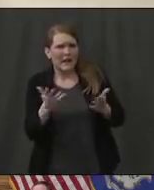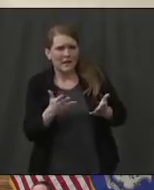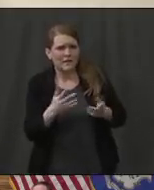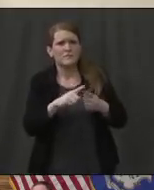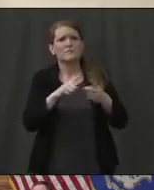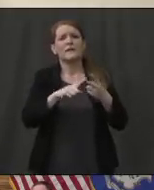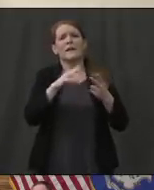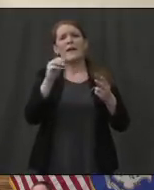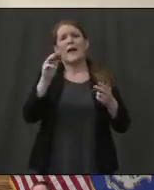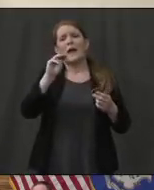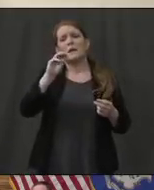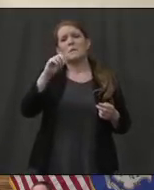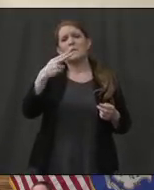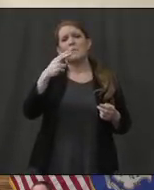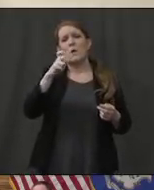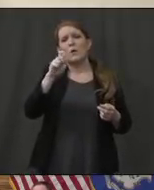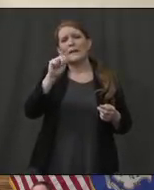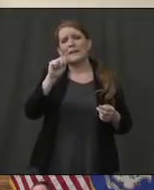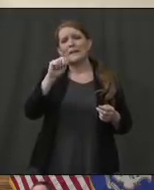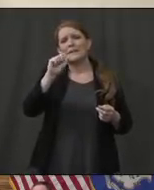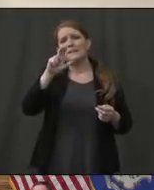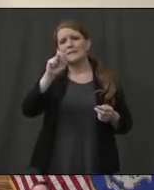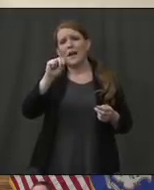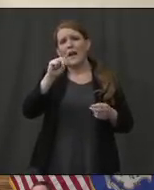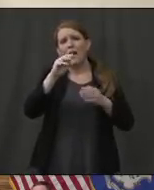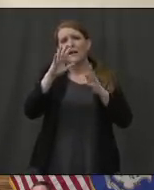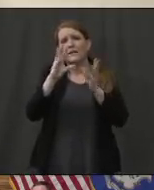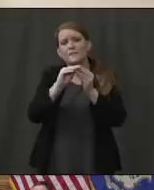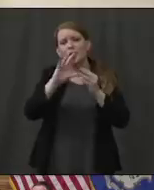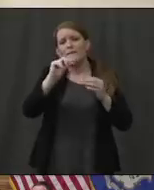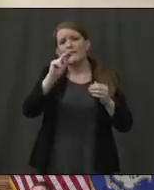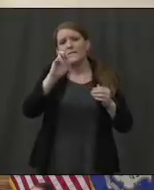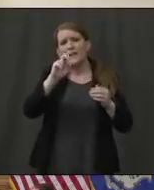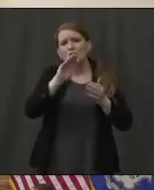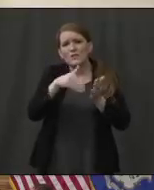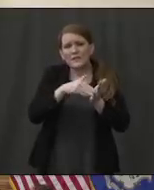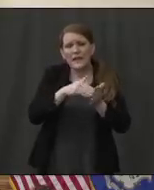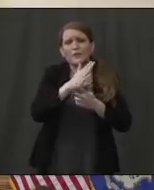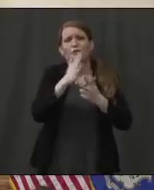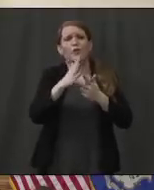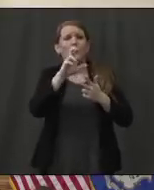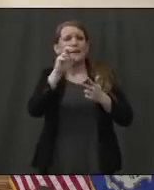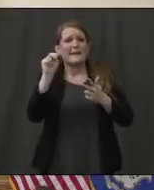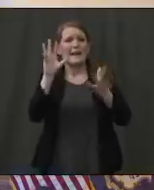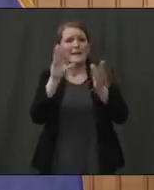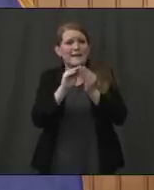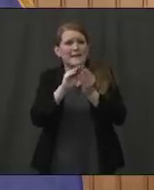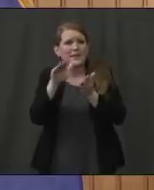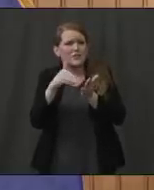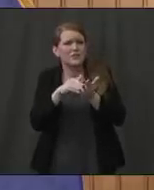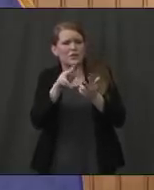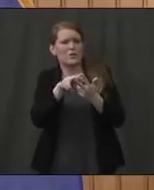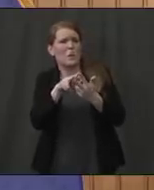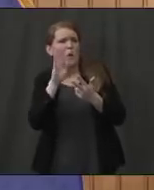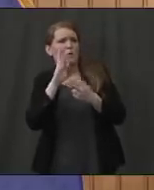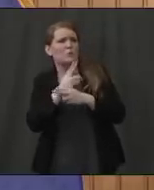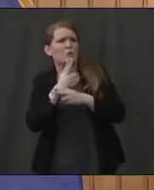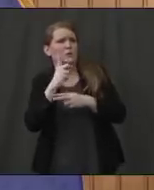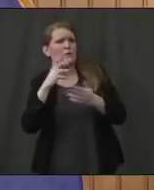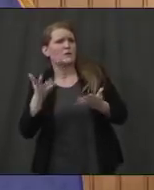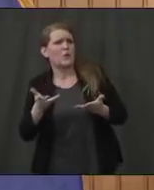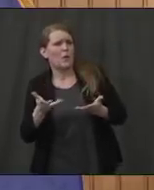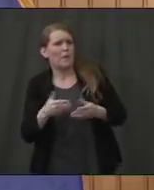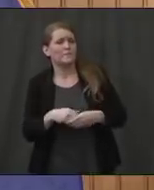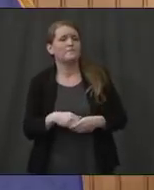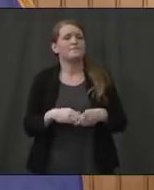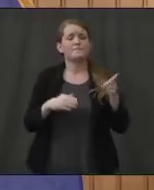Sun Convention Center and the Connecticut Convention Center be used for? Well, on the nursing homes, you're right. As we've said before,